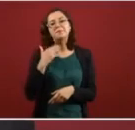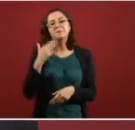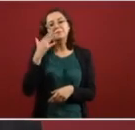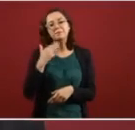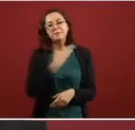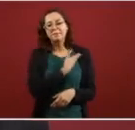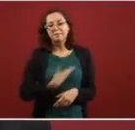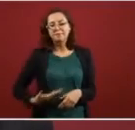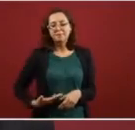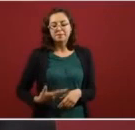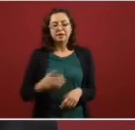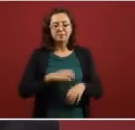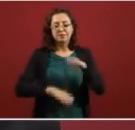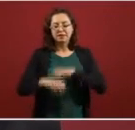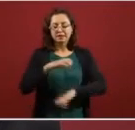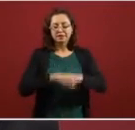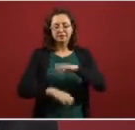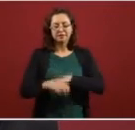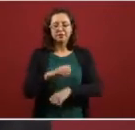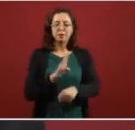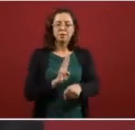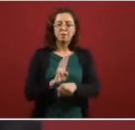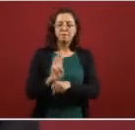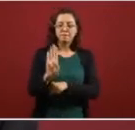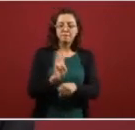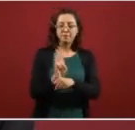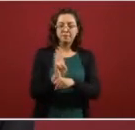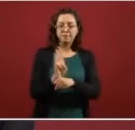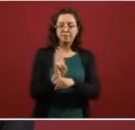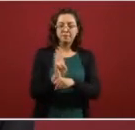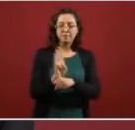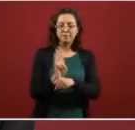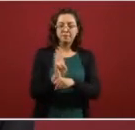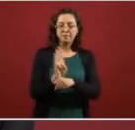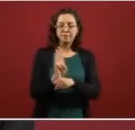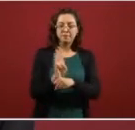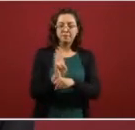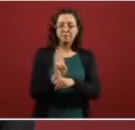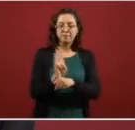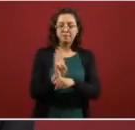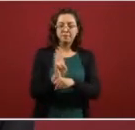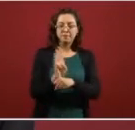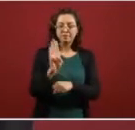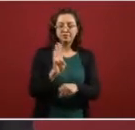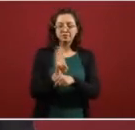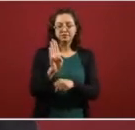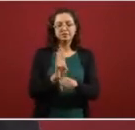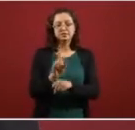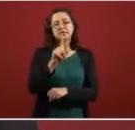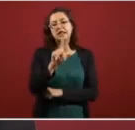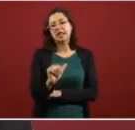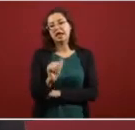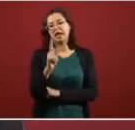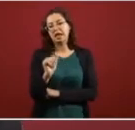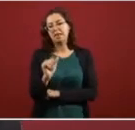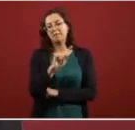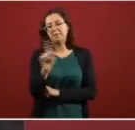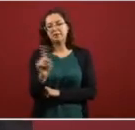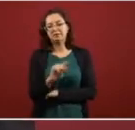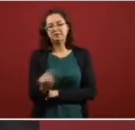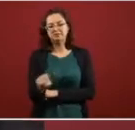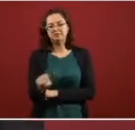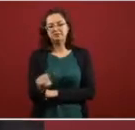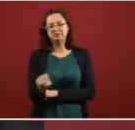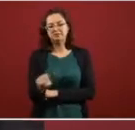Brazil nos dice en La Paz. He let us know in La Paz. Nos dice, si quieren, yo les